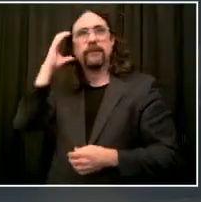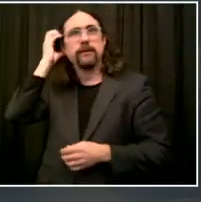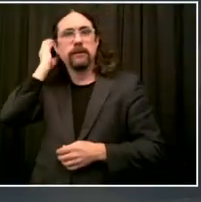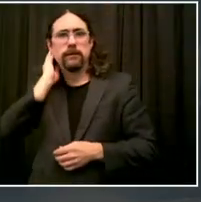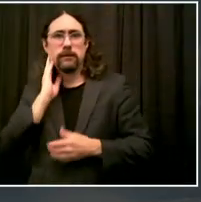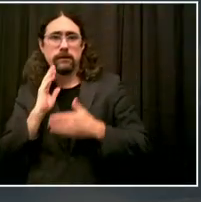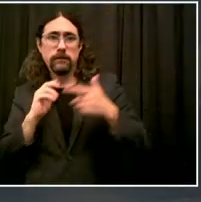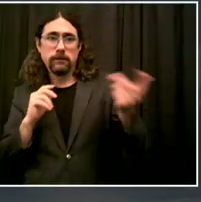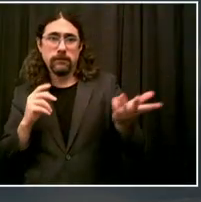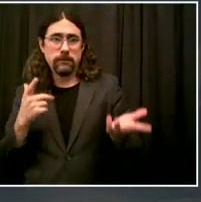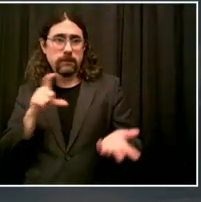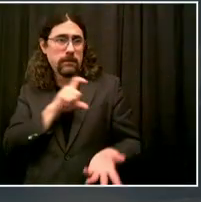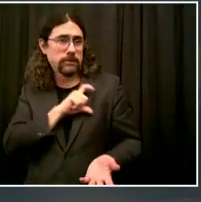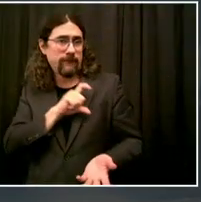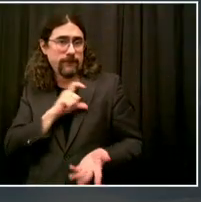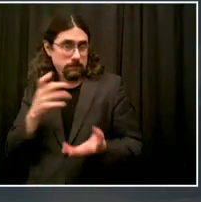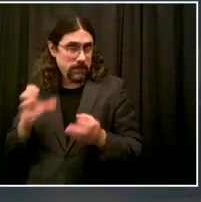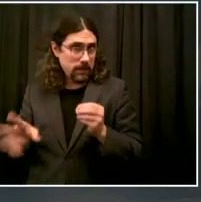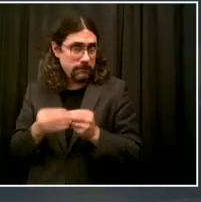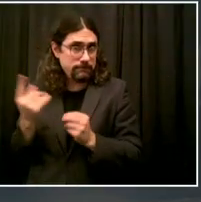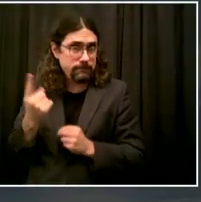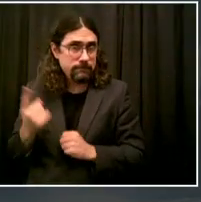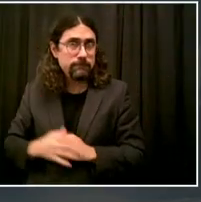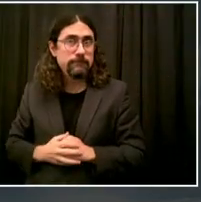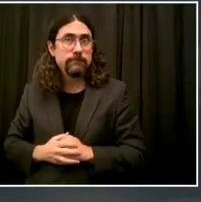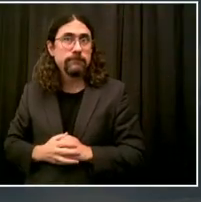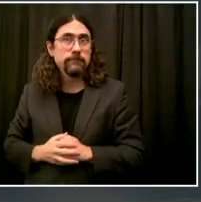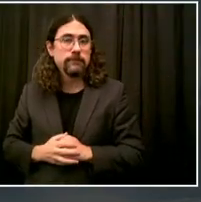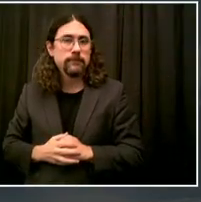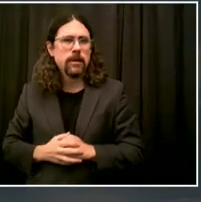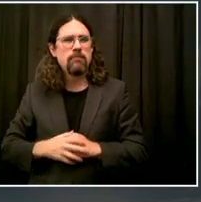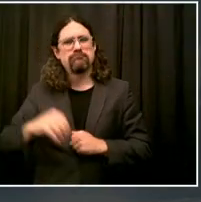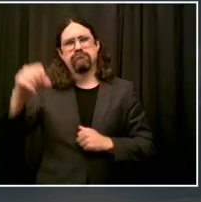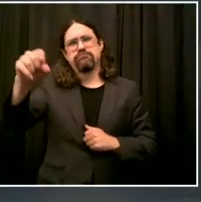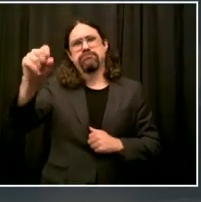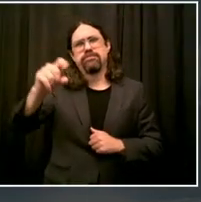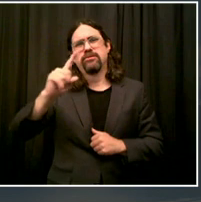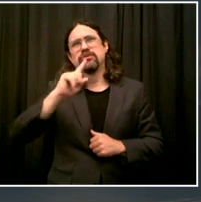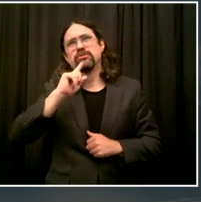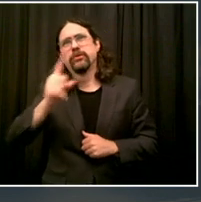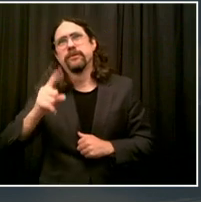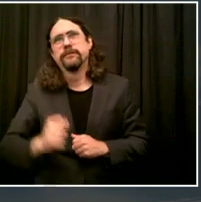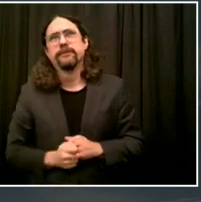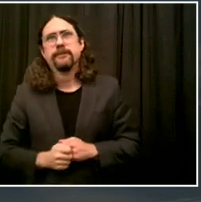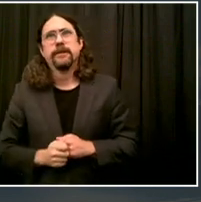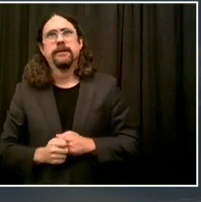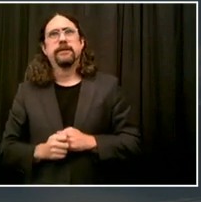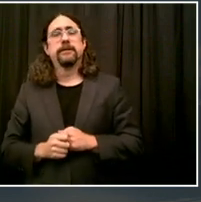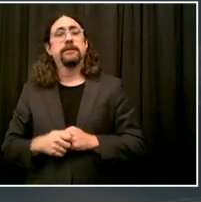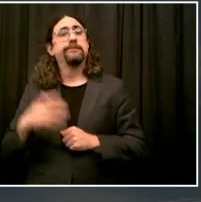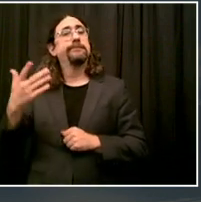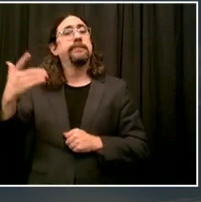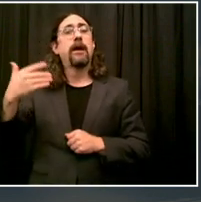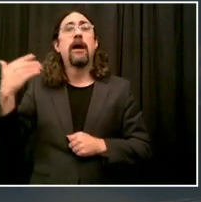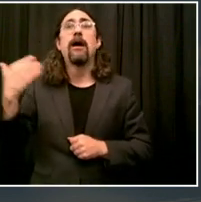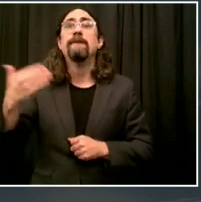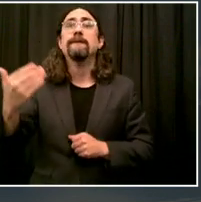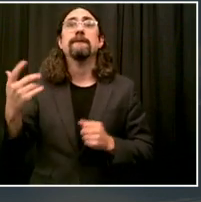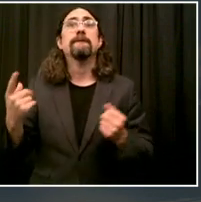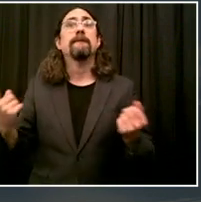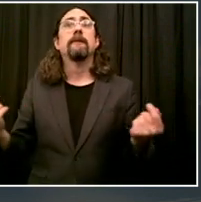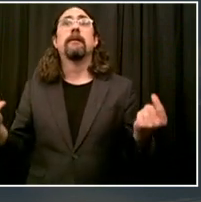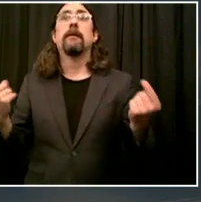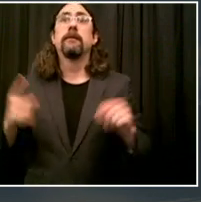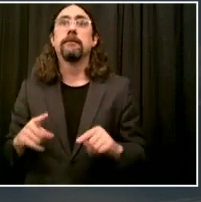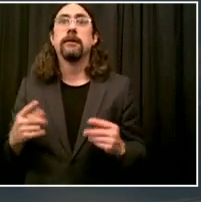Certainly. Sydney, so what we see oftentimes, the person selling the item out of the back of the van didn't just